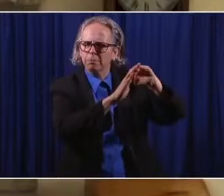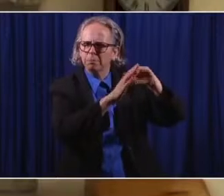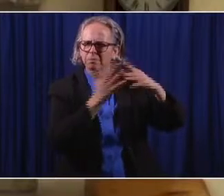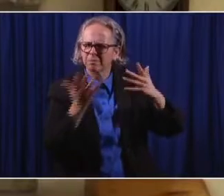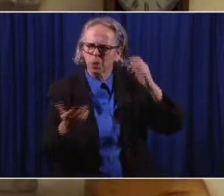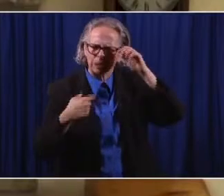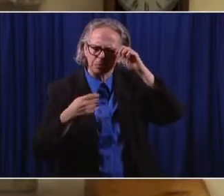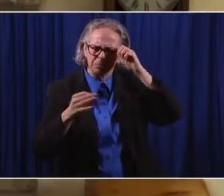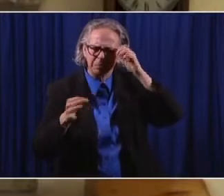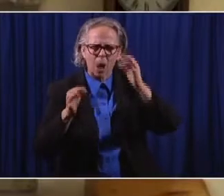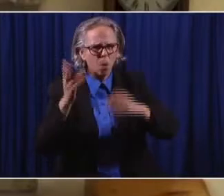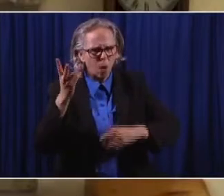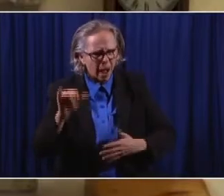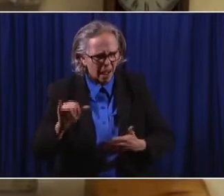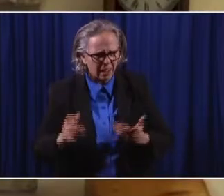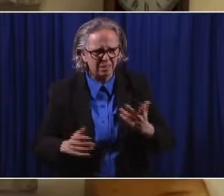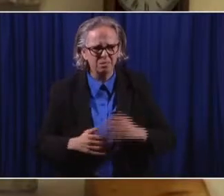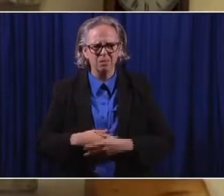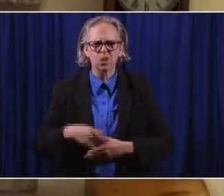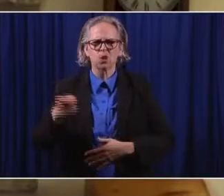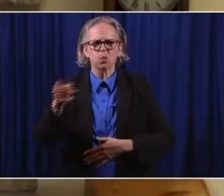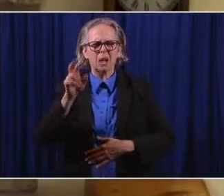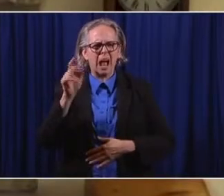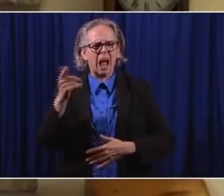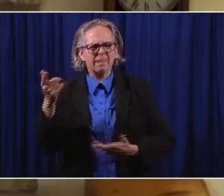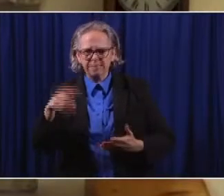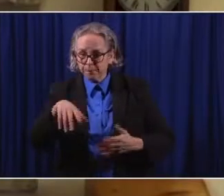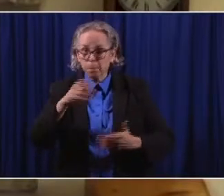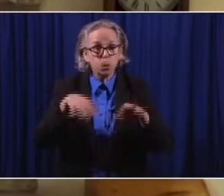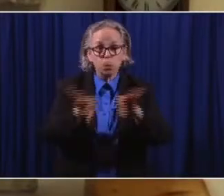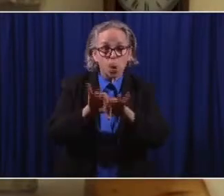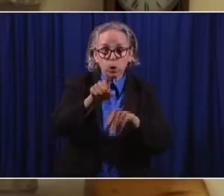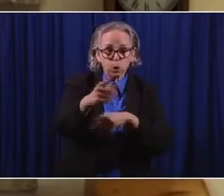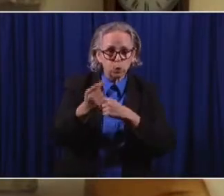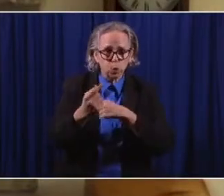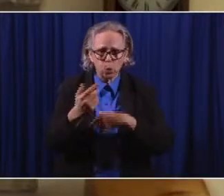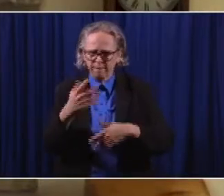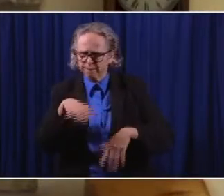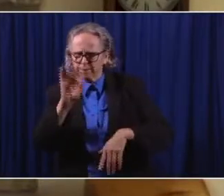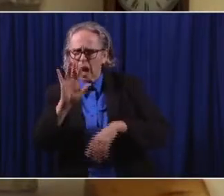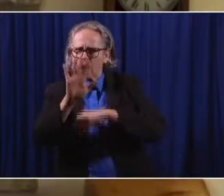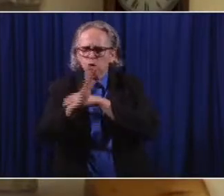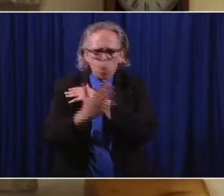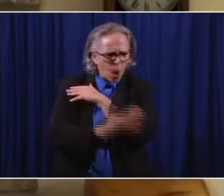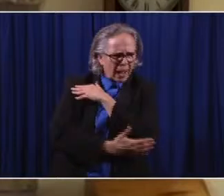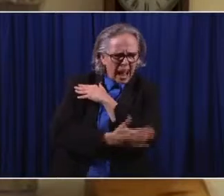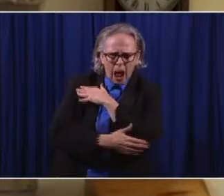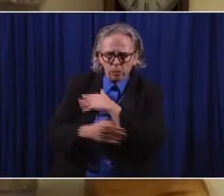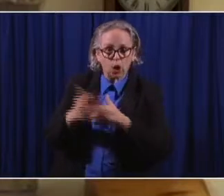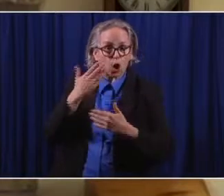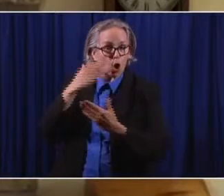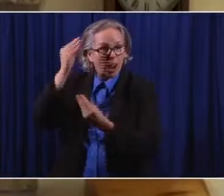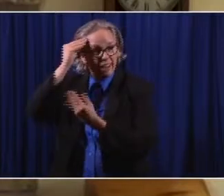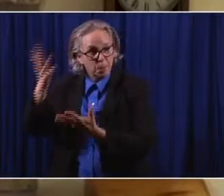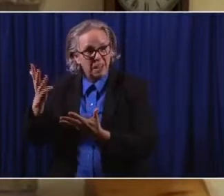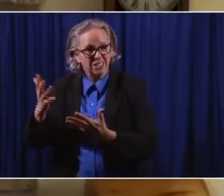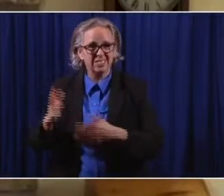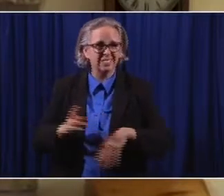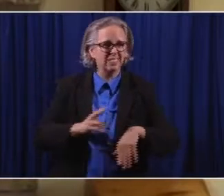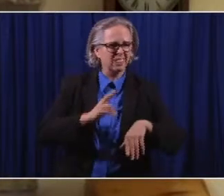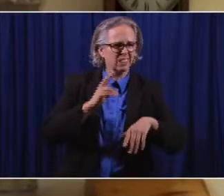how your county is doing, that's a good chart to look at. The other one, of course, is our one that we unveil every